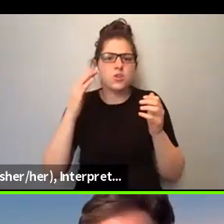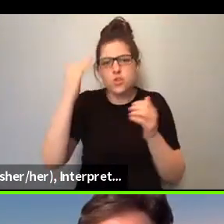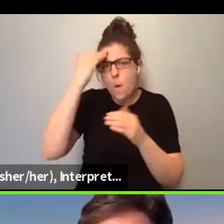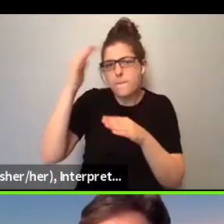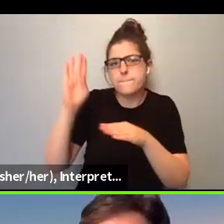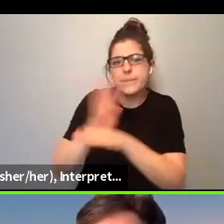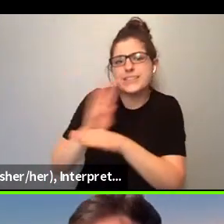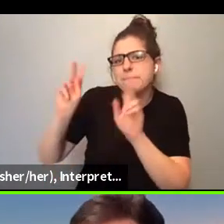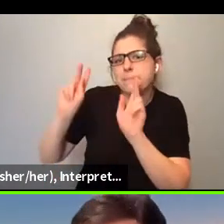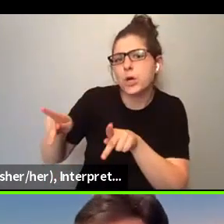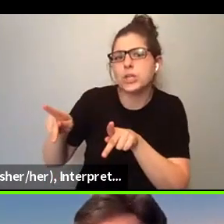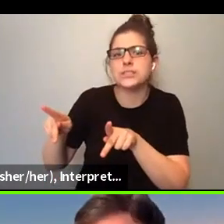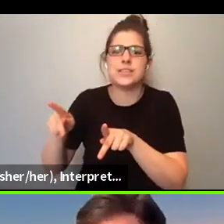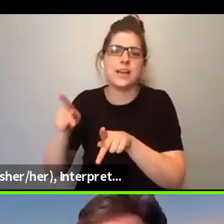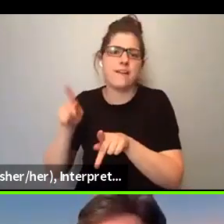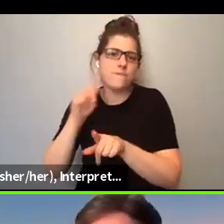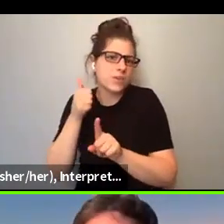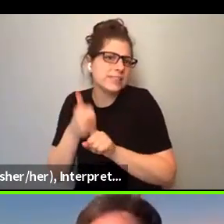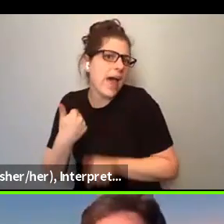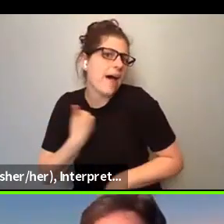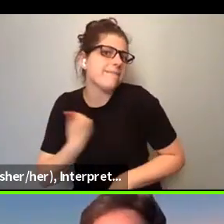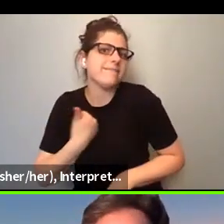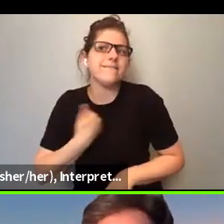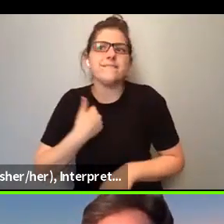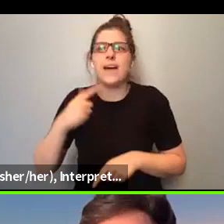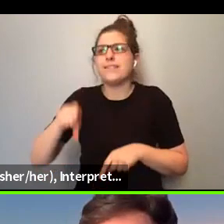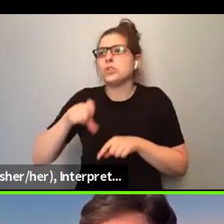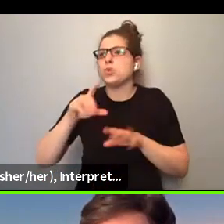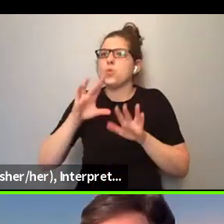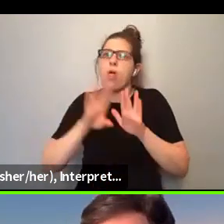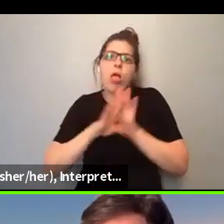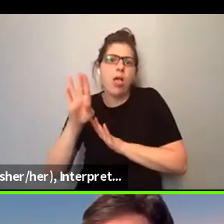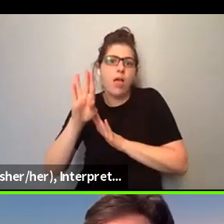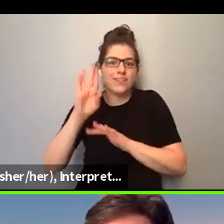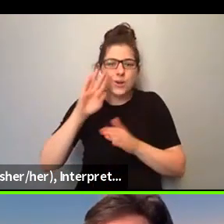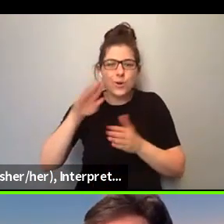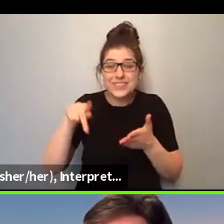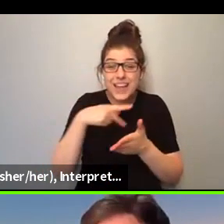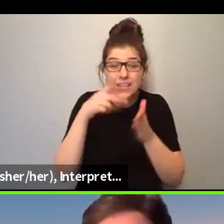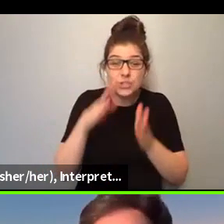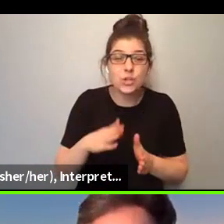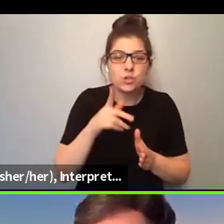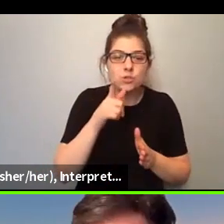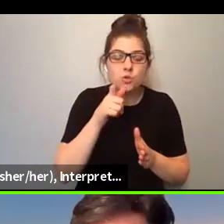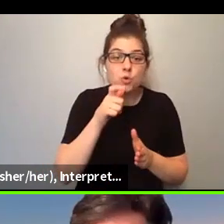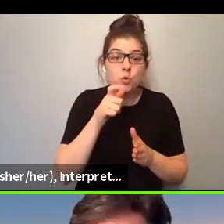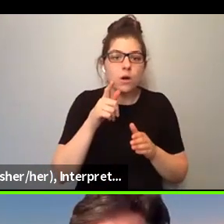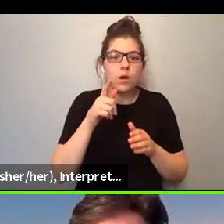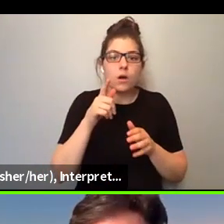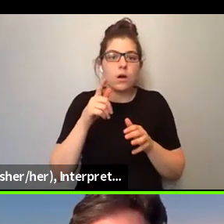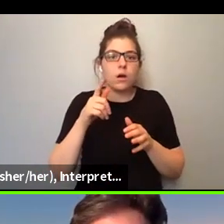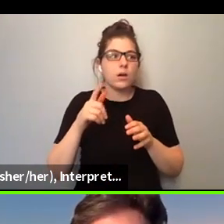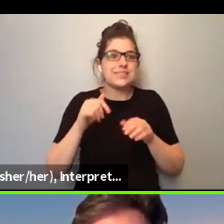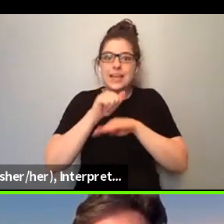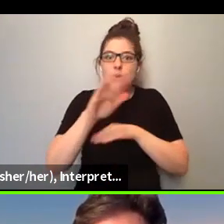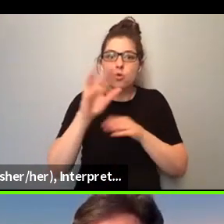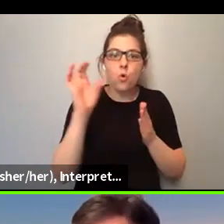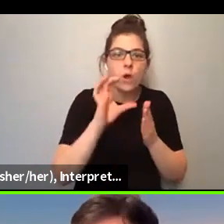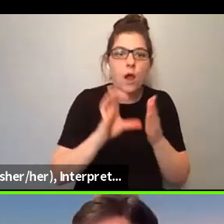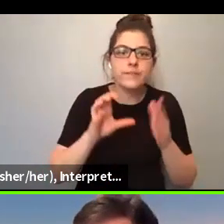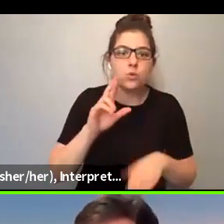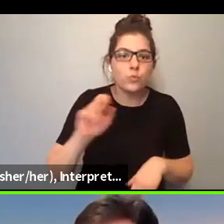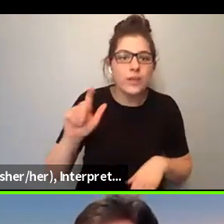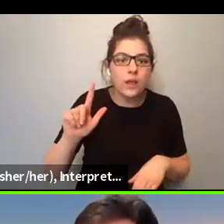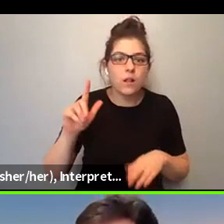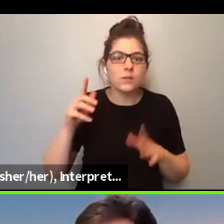has to brand themselves, you know, dancers who apply for things, who send choreography reels, you know, like